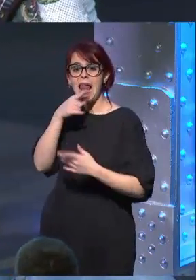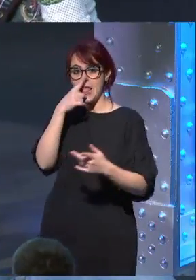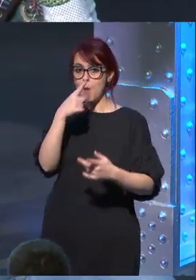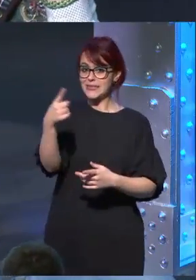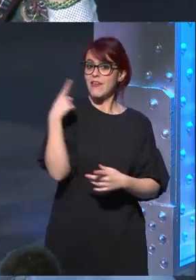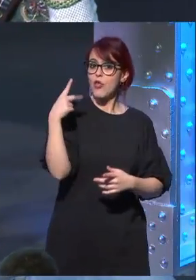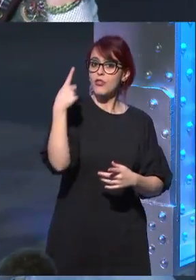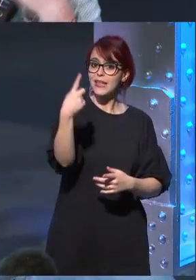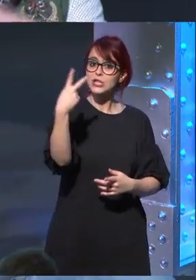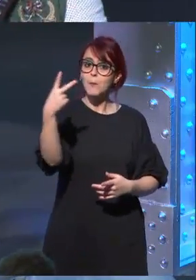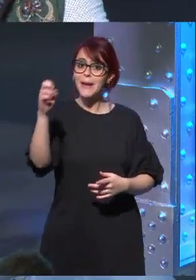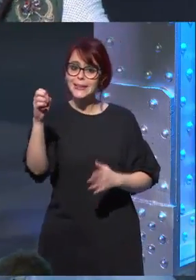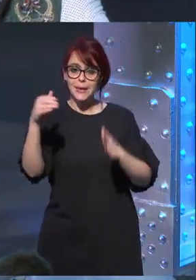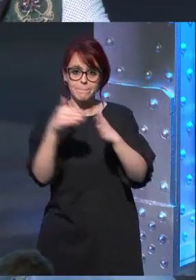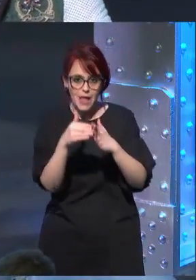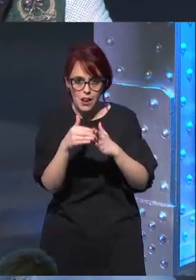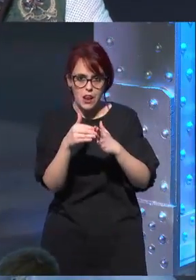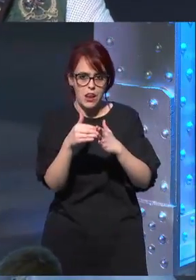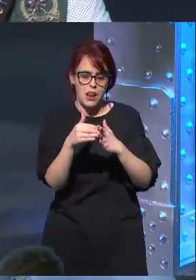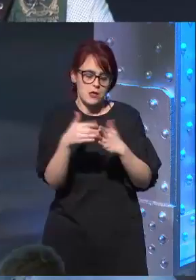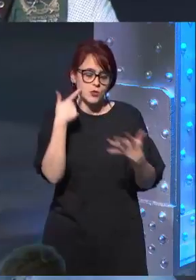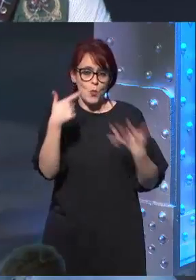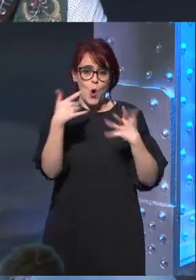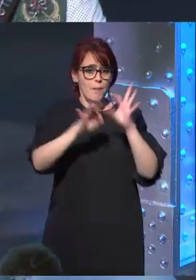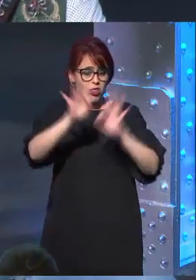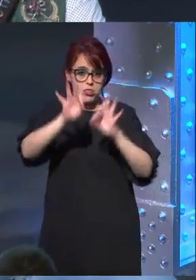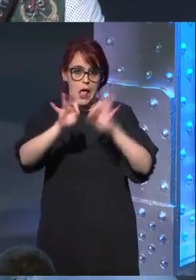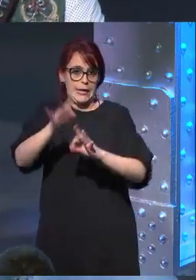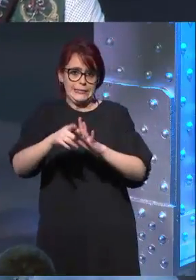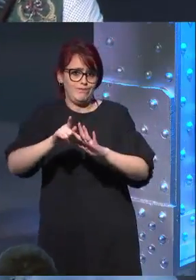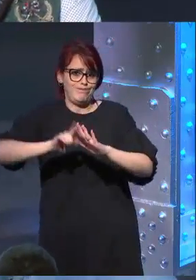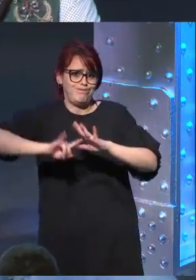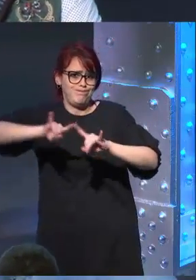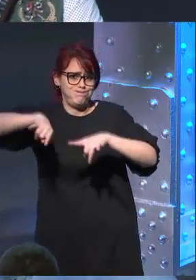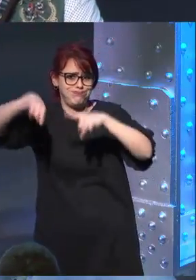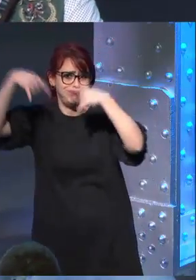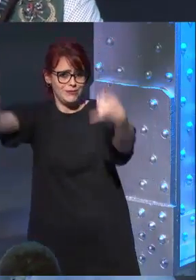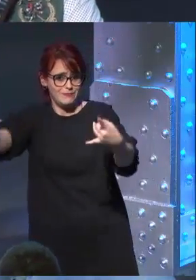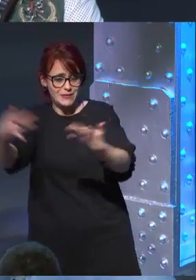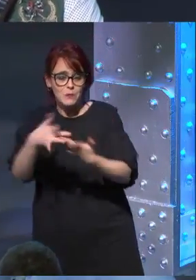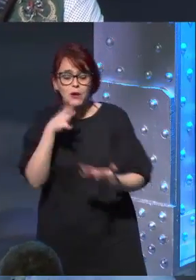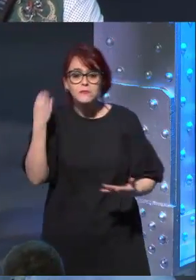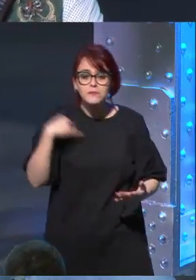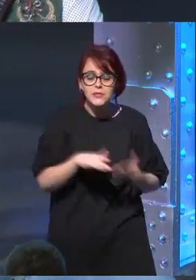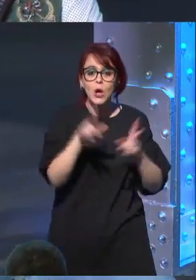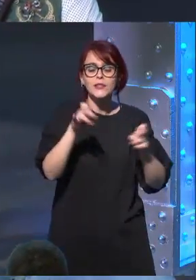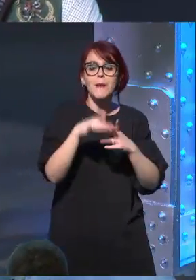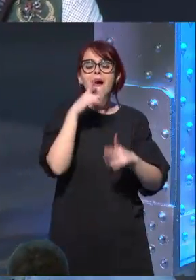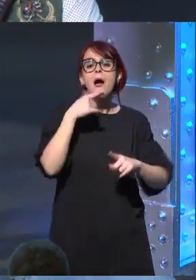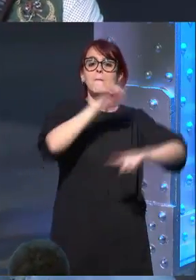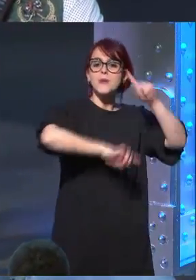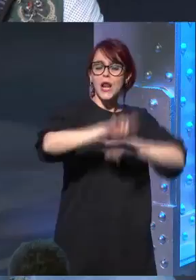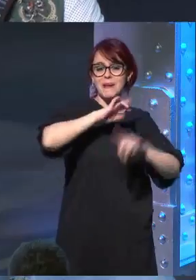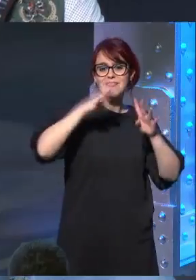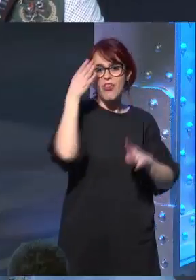incidents registered in Spain, and last year there were 120,000. The growth can be measured in terms of percentage.